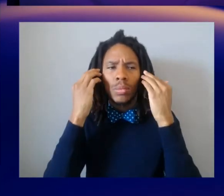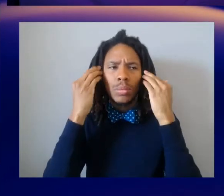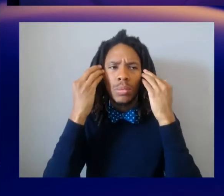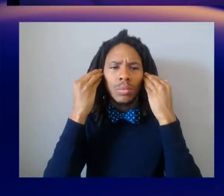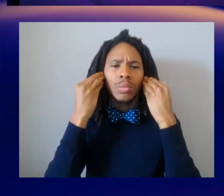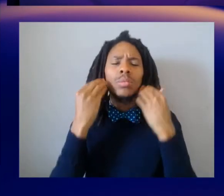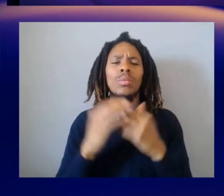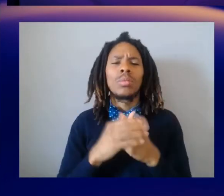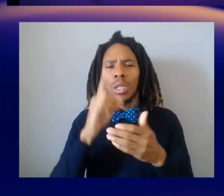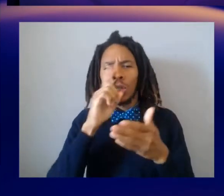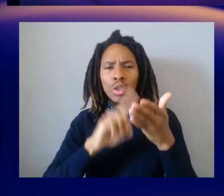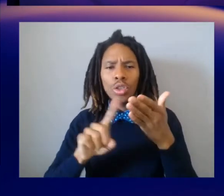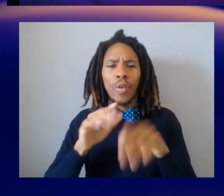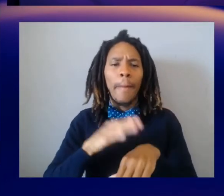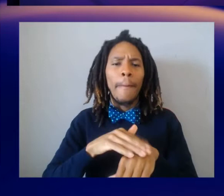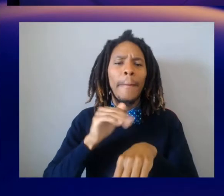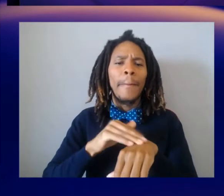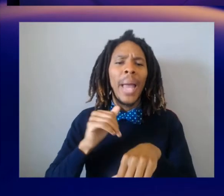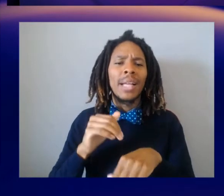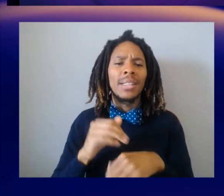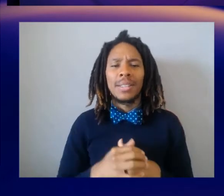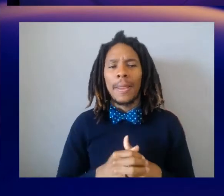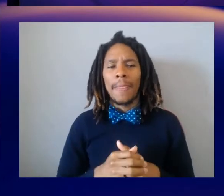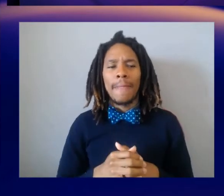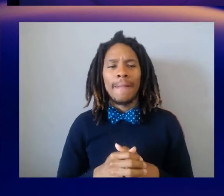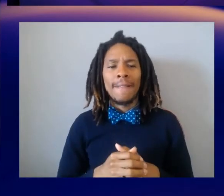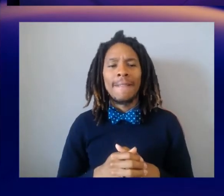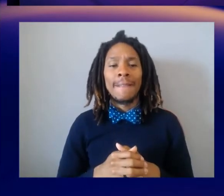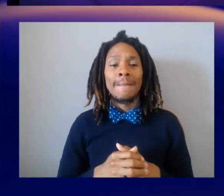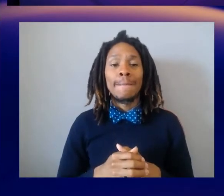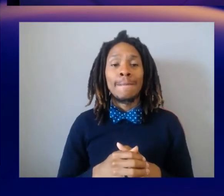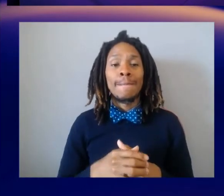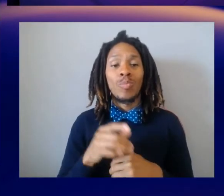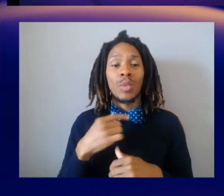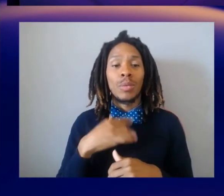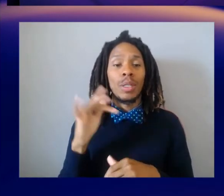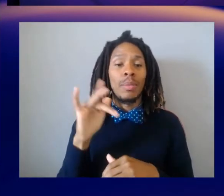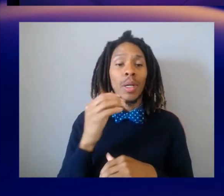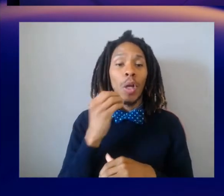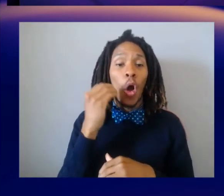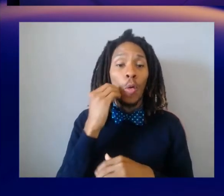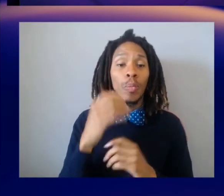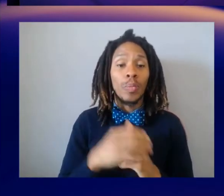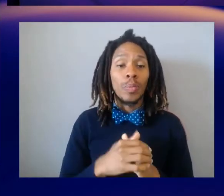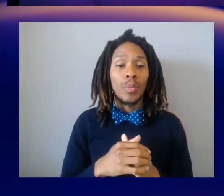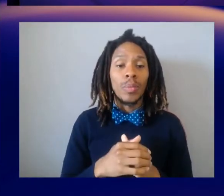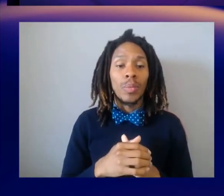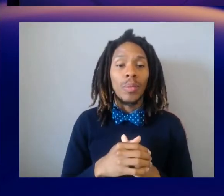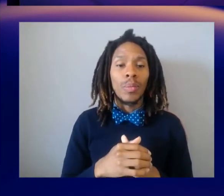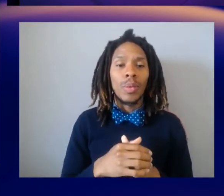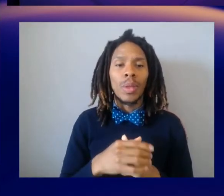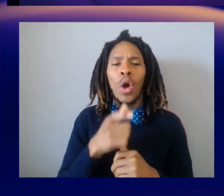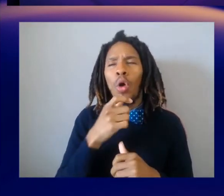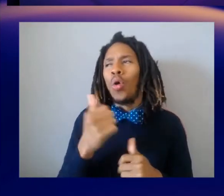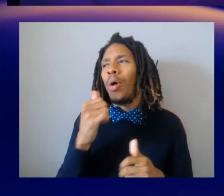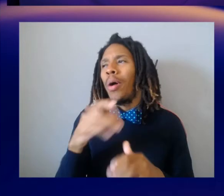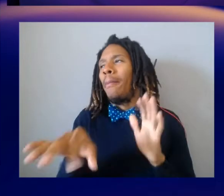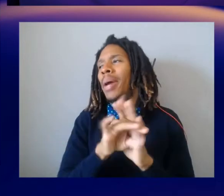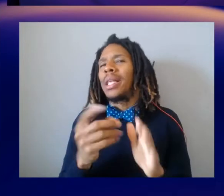for pets, take me home, and Who wouldn't want to take that dog? I know. I So cute. know.